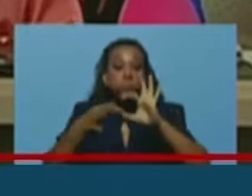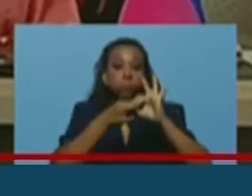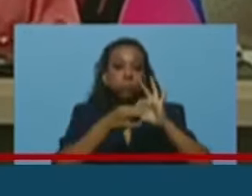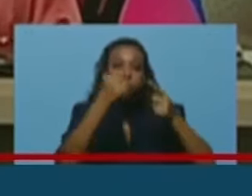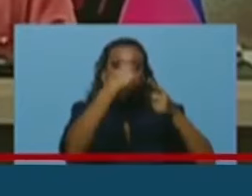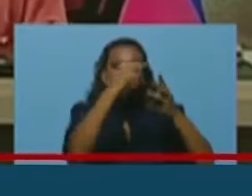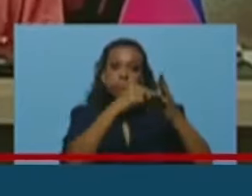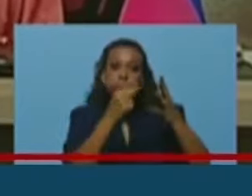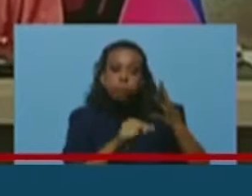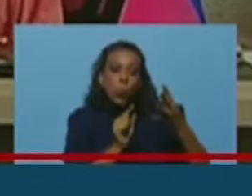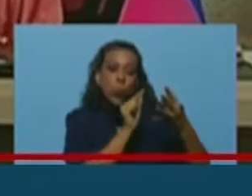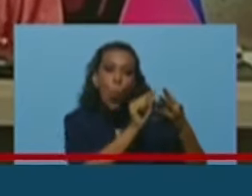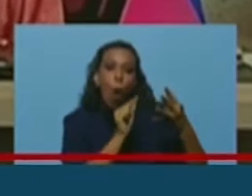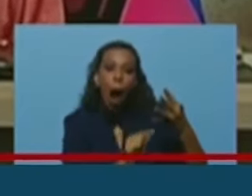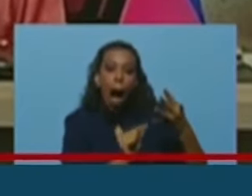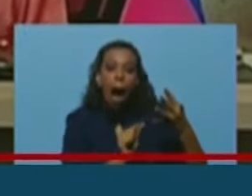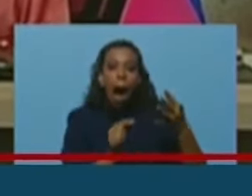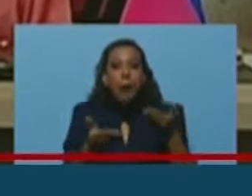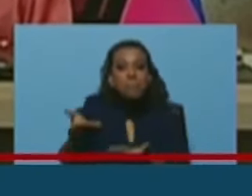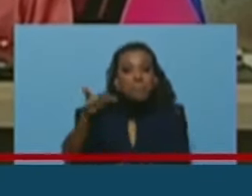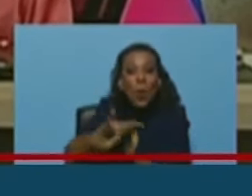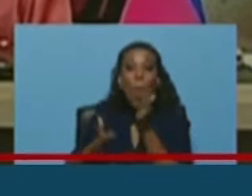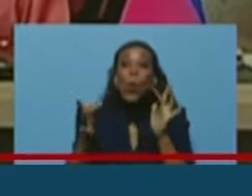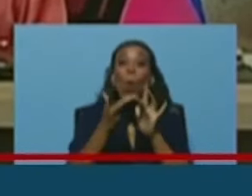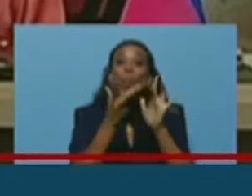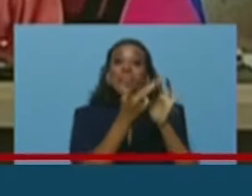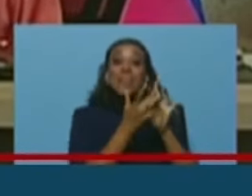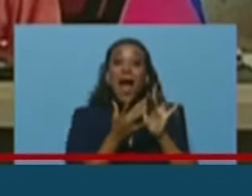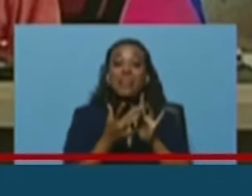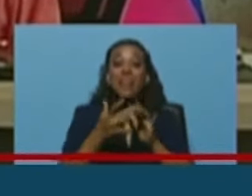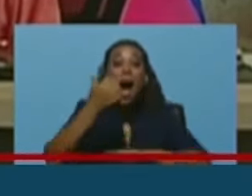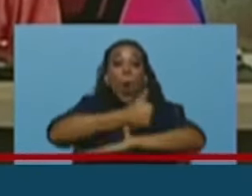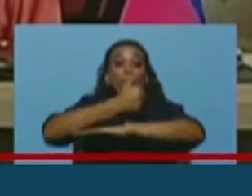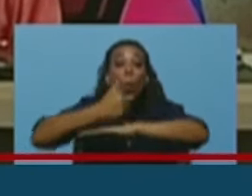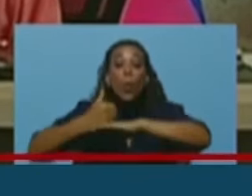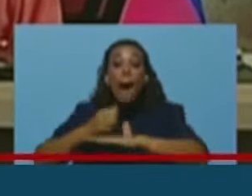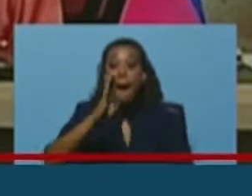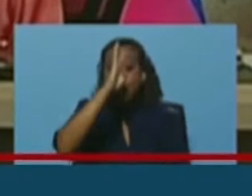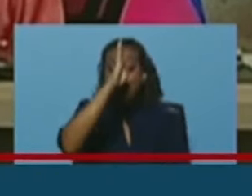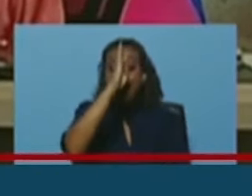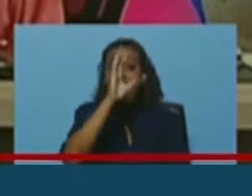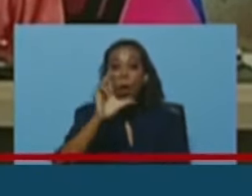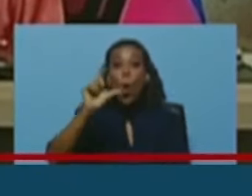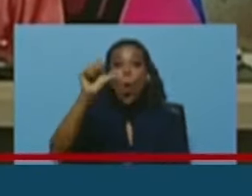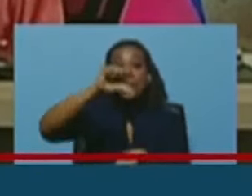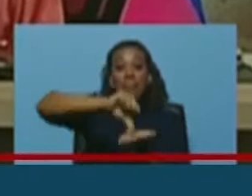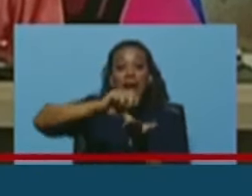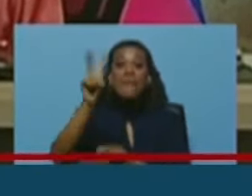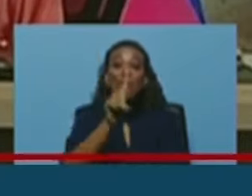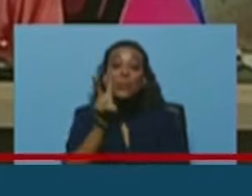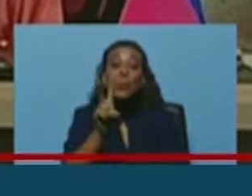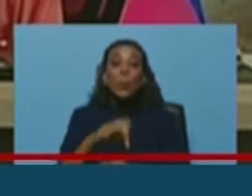a new path and joint mechanisms, and that Venezuela is no exception.